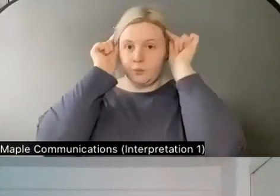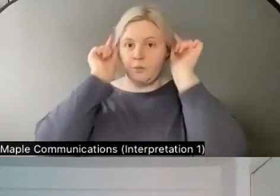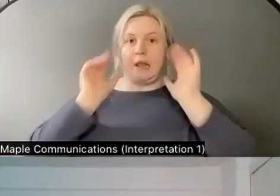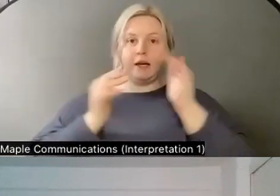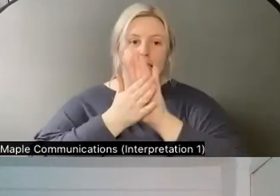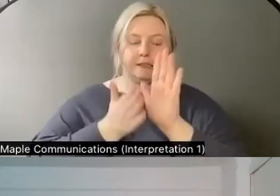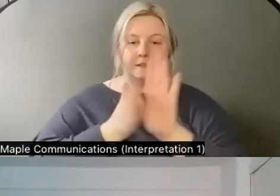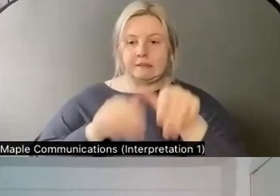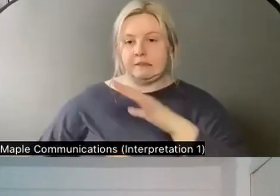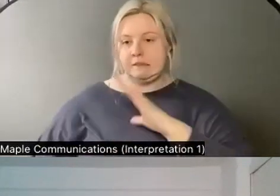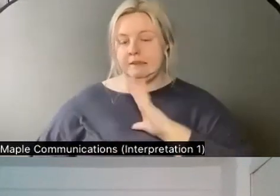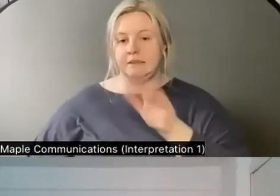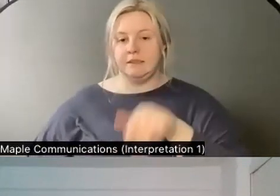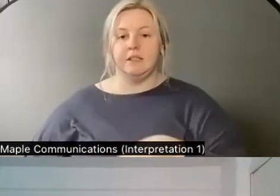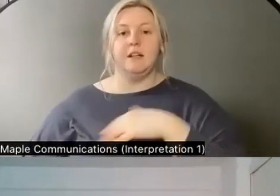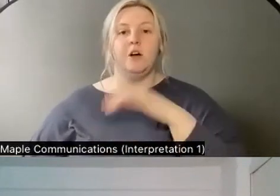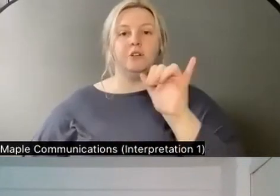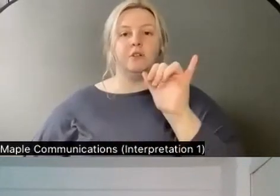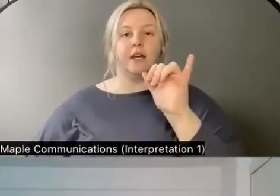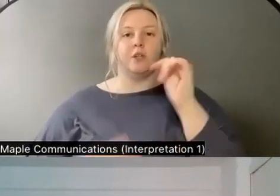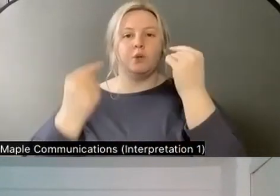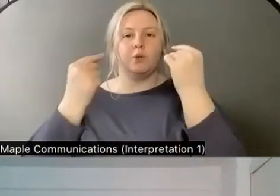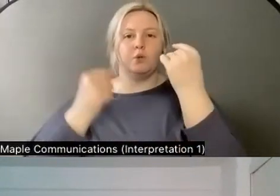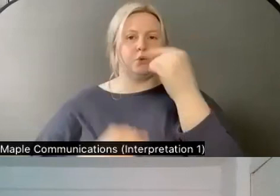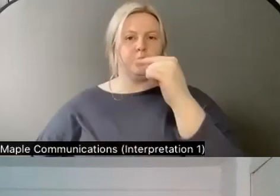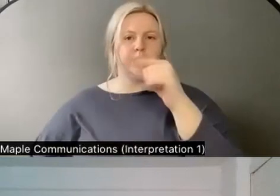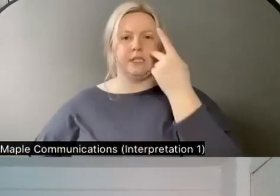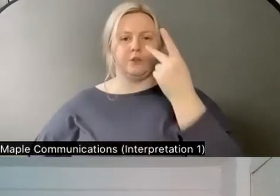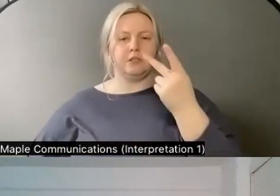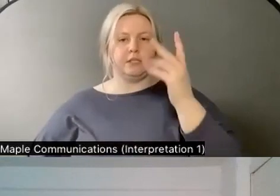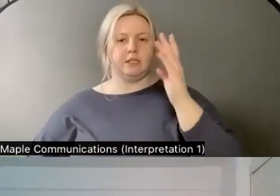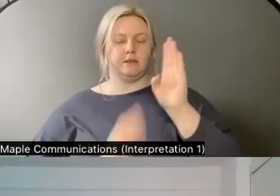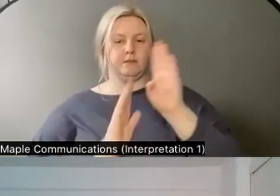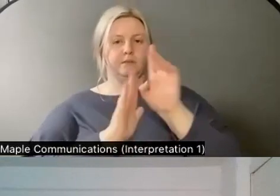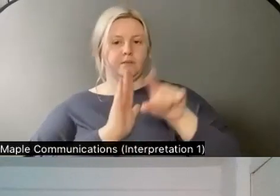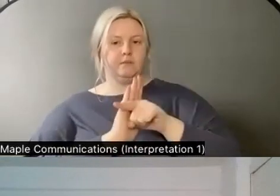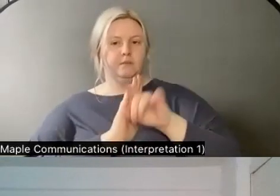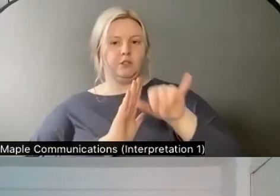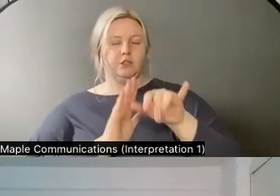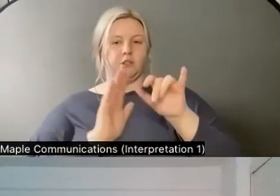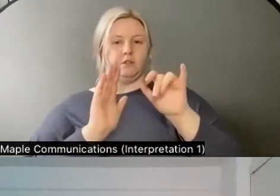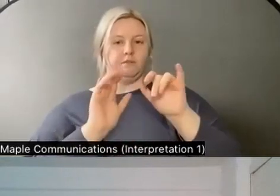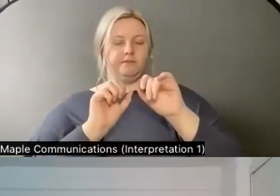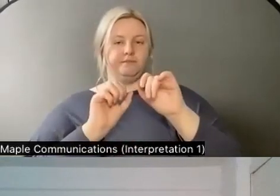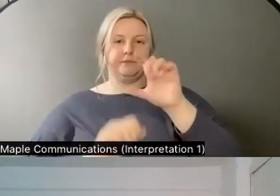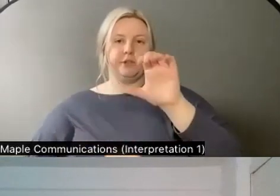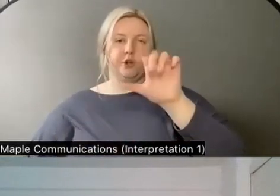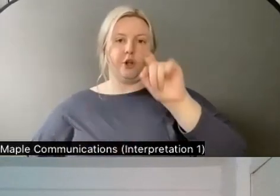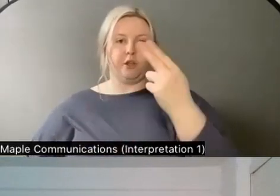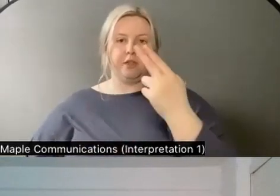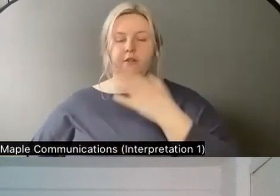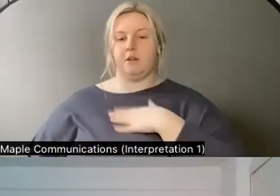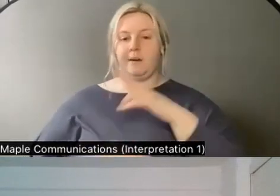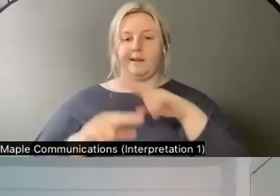And the strange green shape behind my head is just a piece of cloth that's wrapped around my chair.